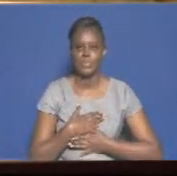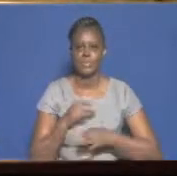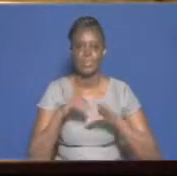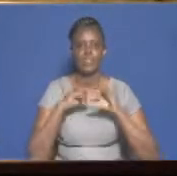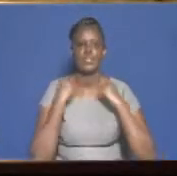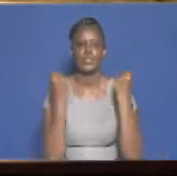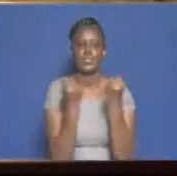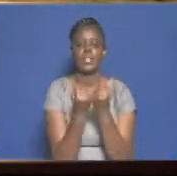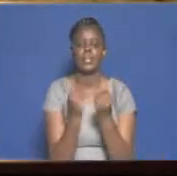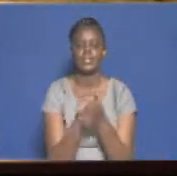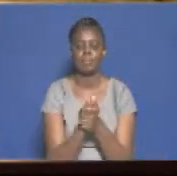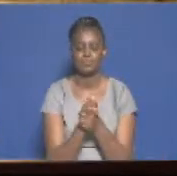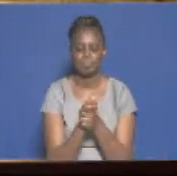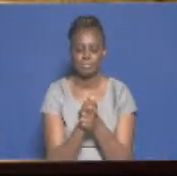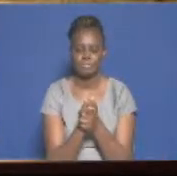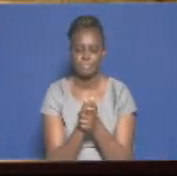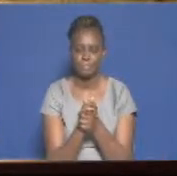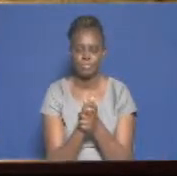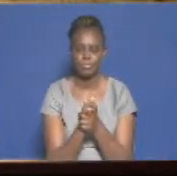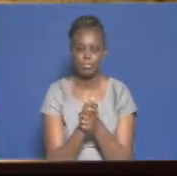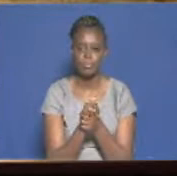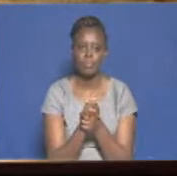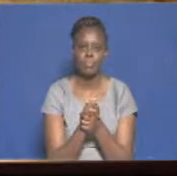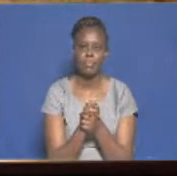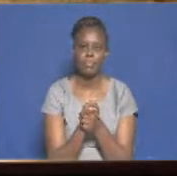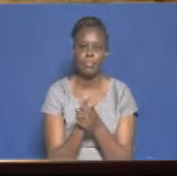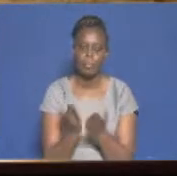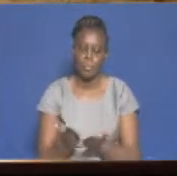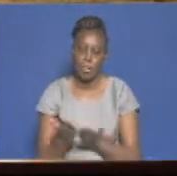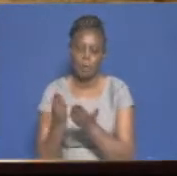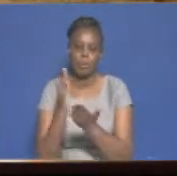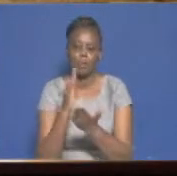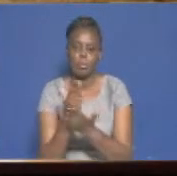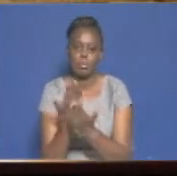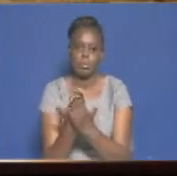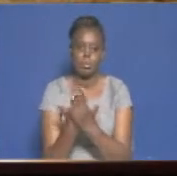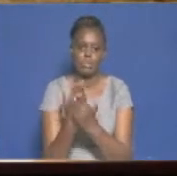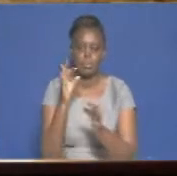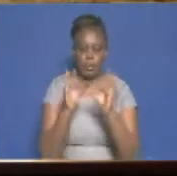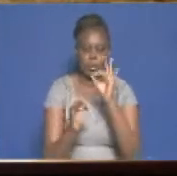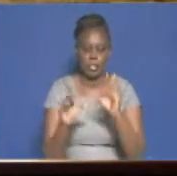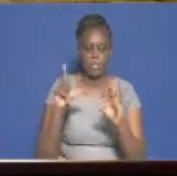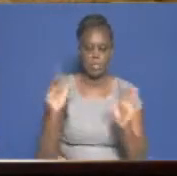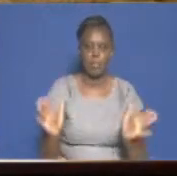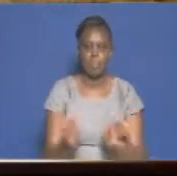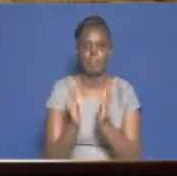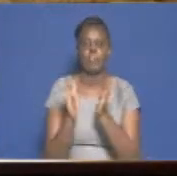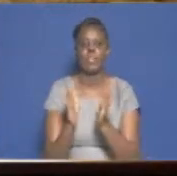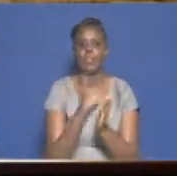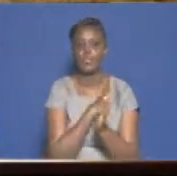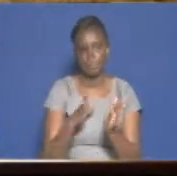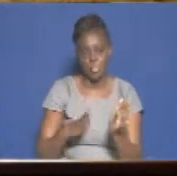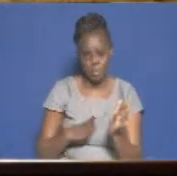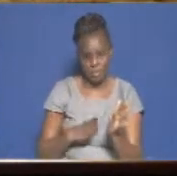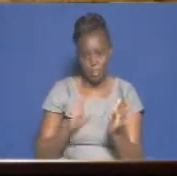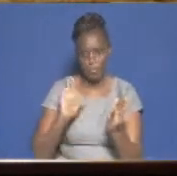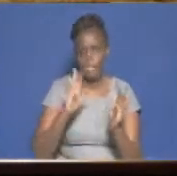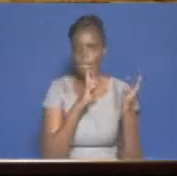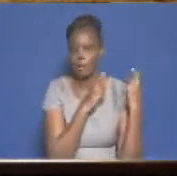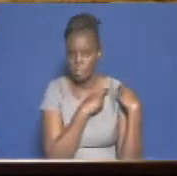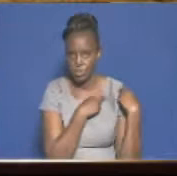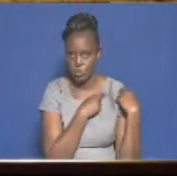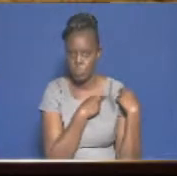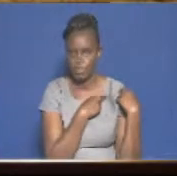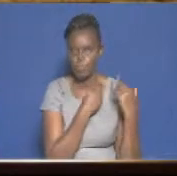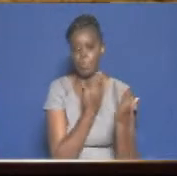society. Well, let the petition be committed to the Departmental Committee on Justice and Legal Affairs. The chair has been listening. I'm